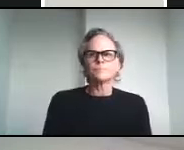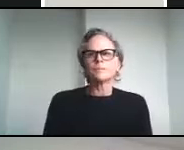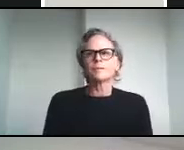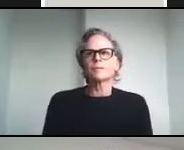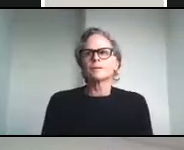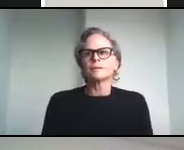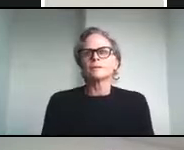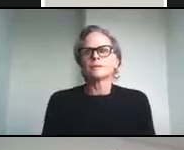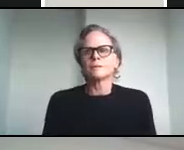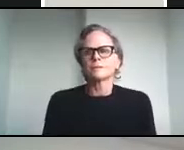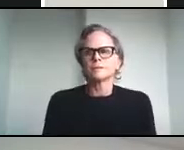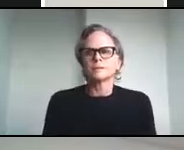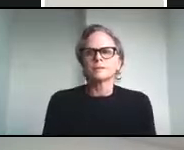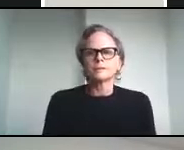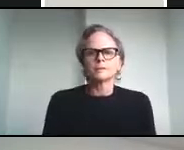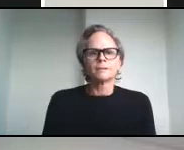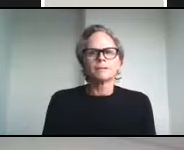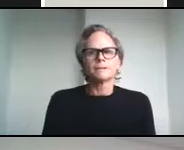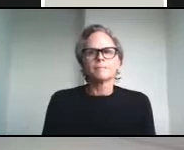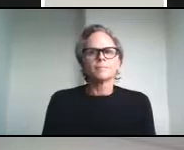again for joining us this evening.